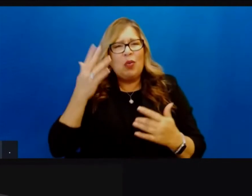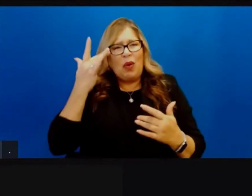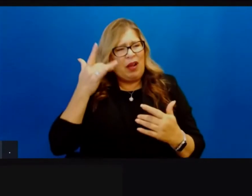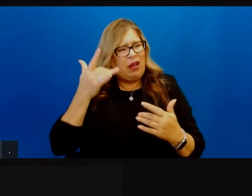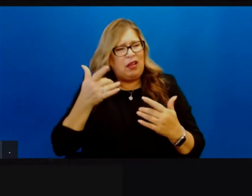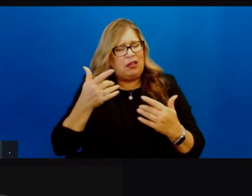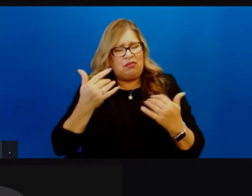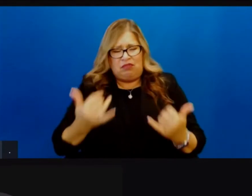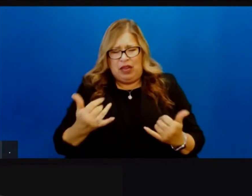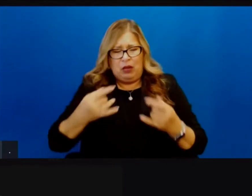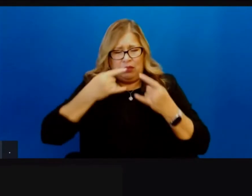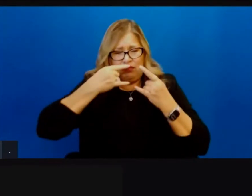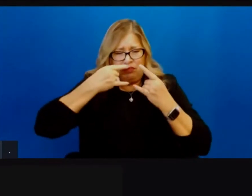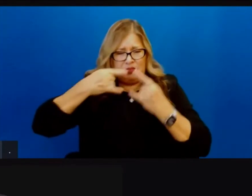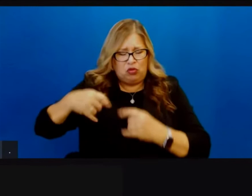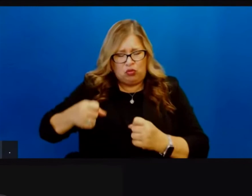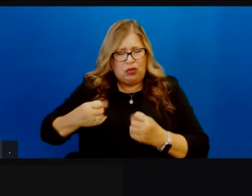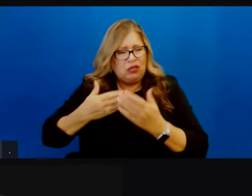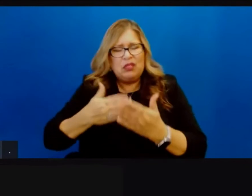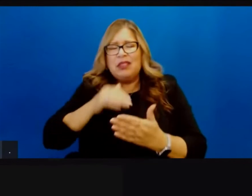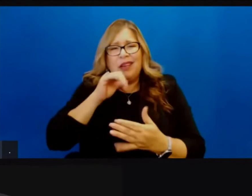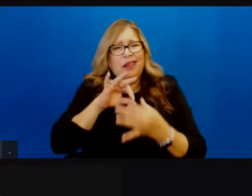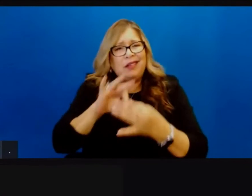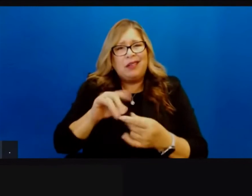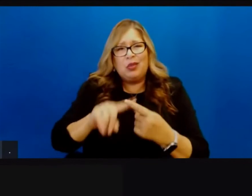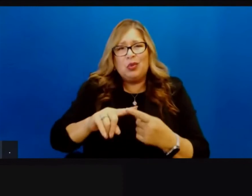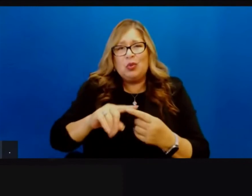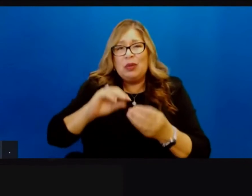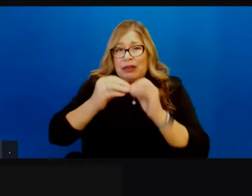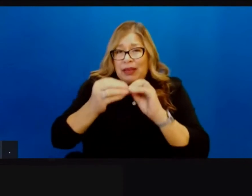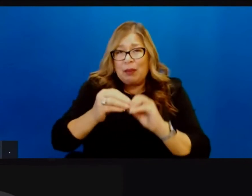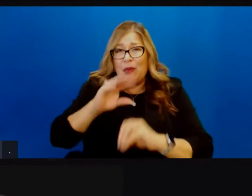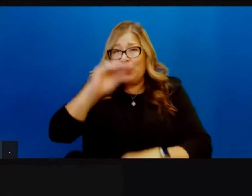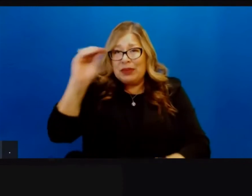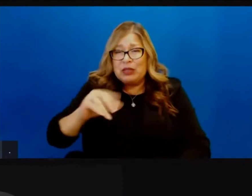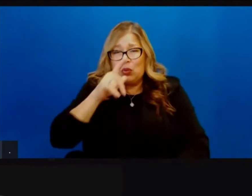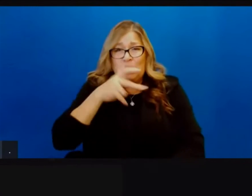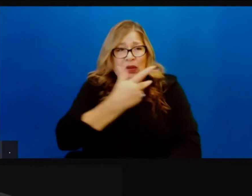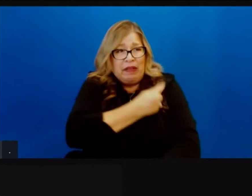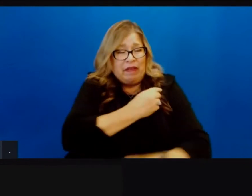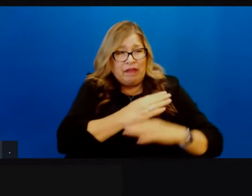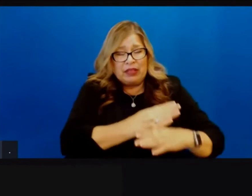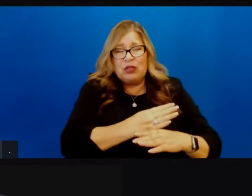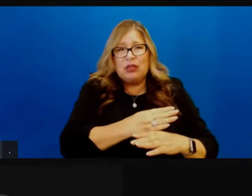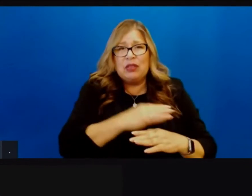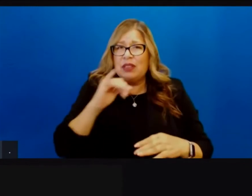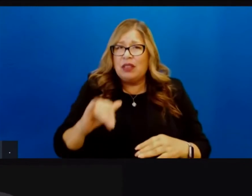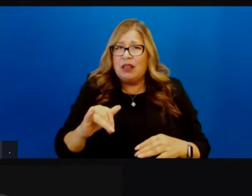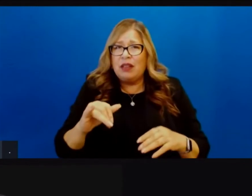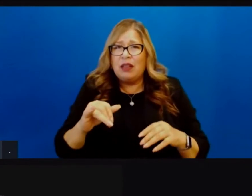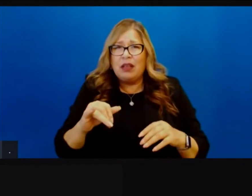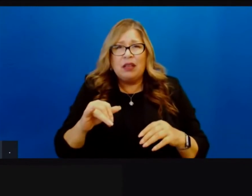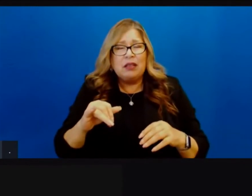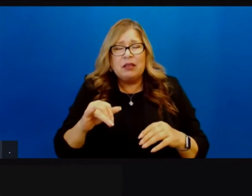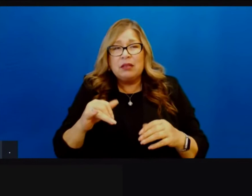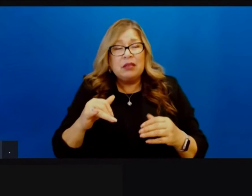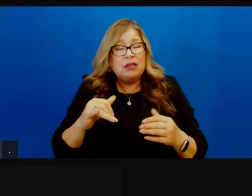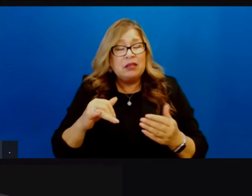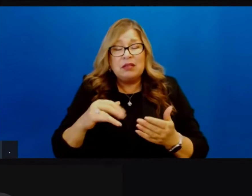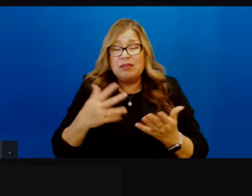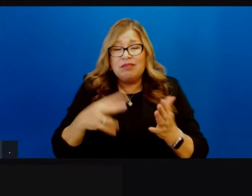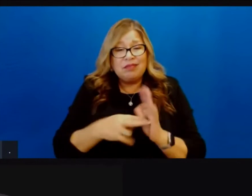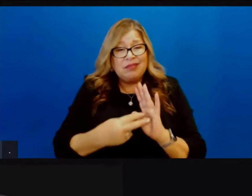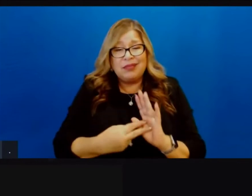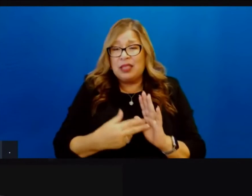not tie it to a specific vaccination rate have anything to do with the belief that everyone who wants to